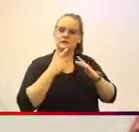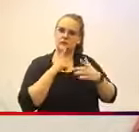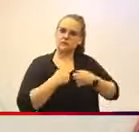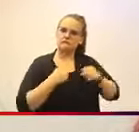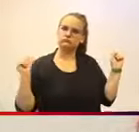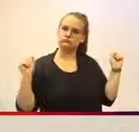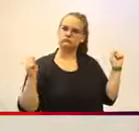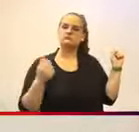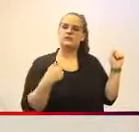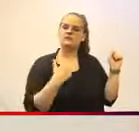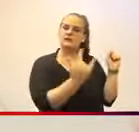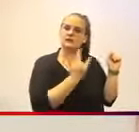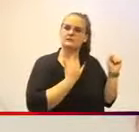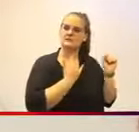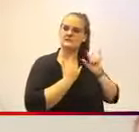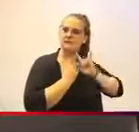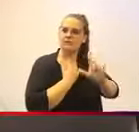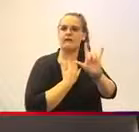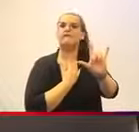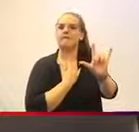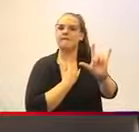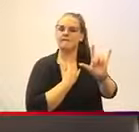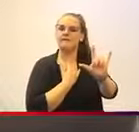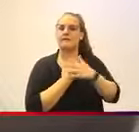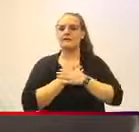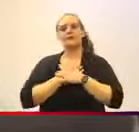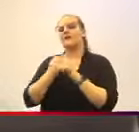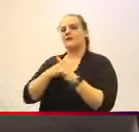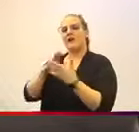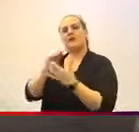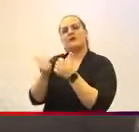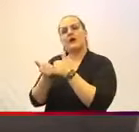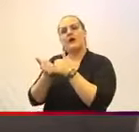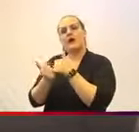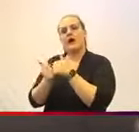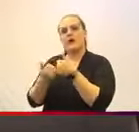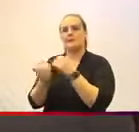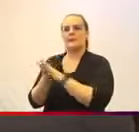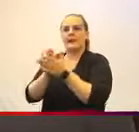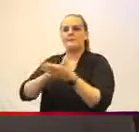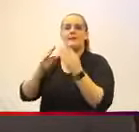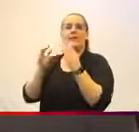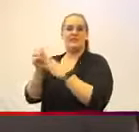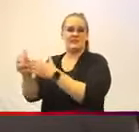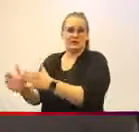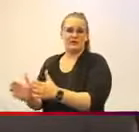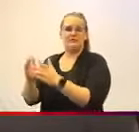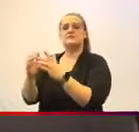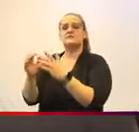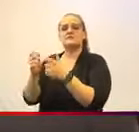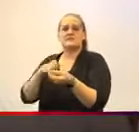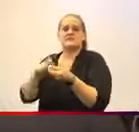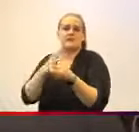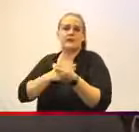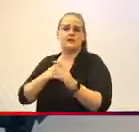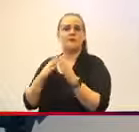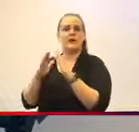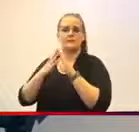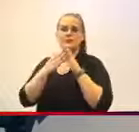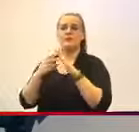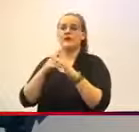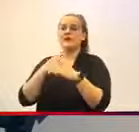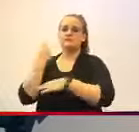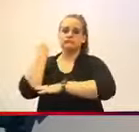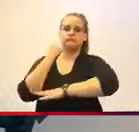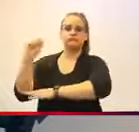to myself and love to others. I learned how to be a leader, specifically in my community, and how to fight for my own rights. With